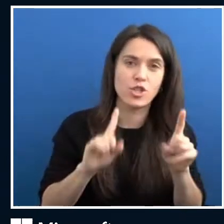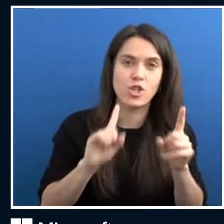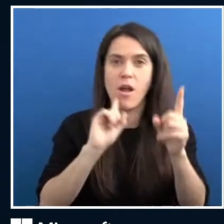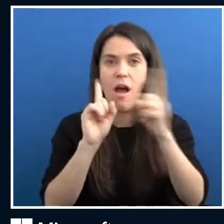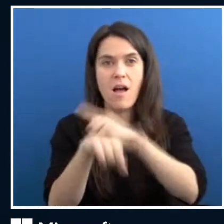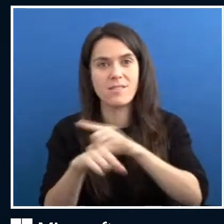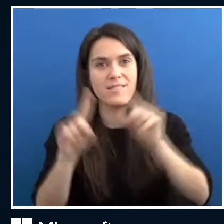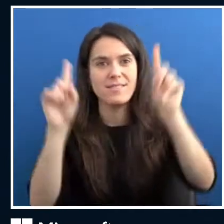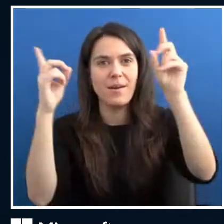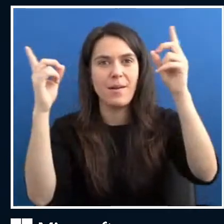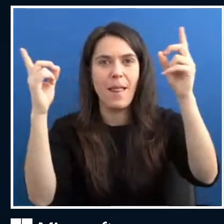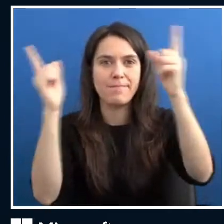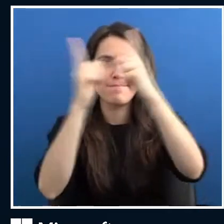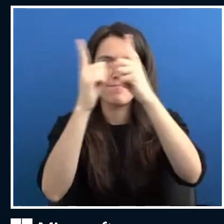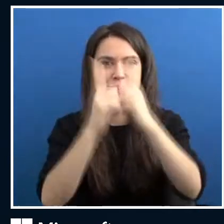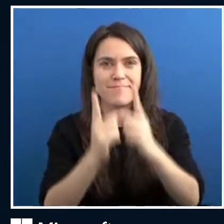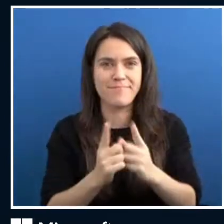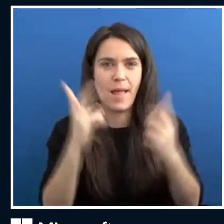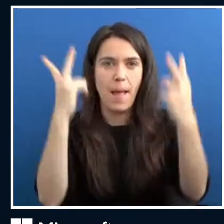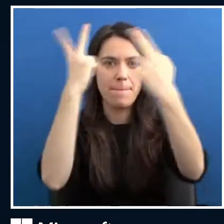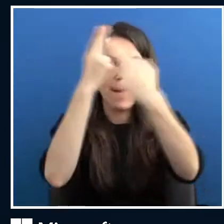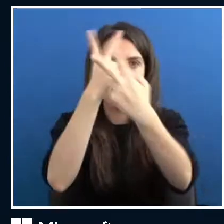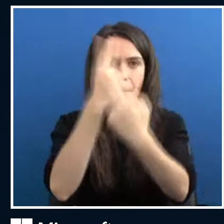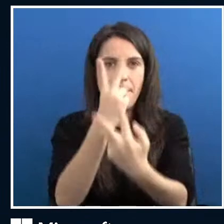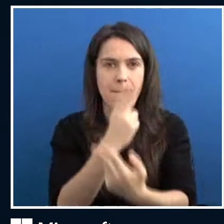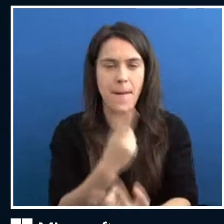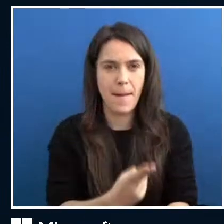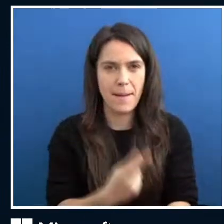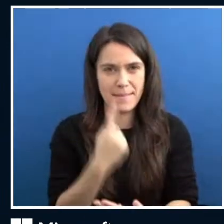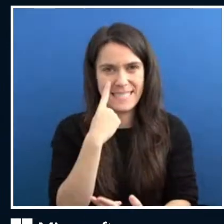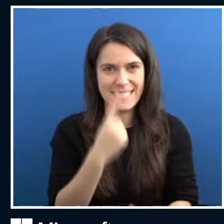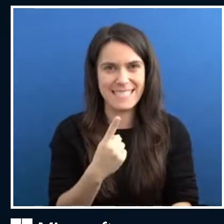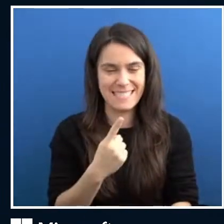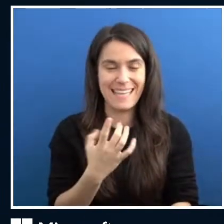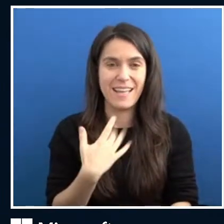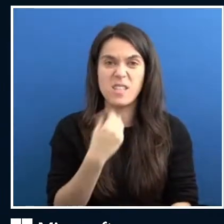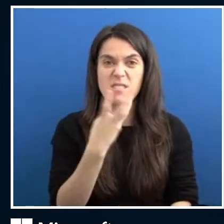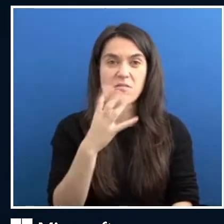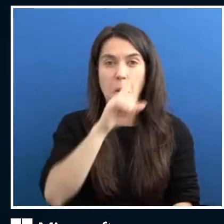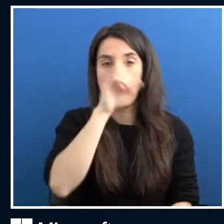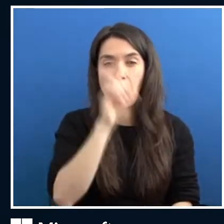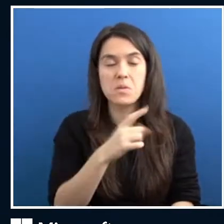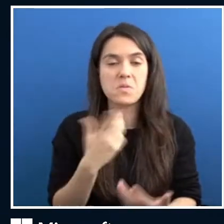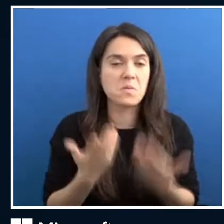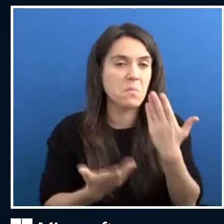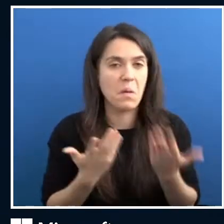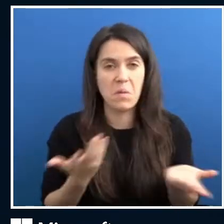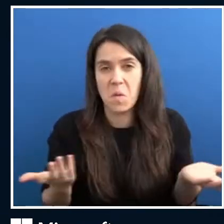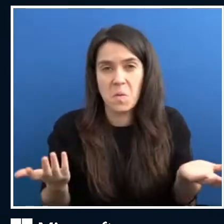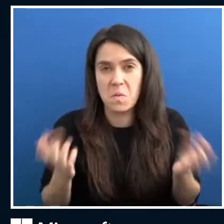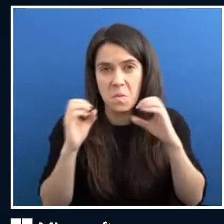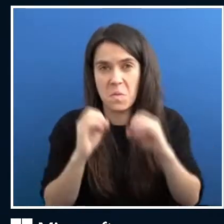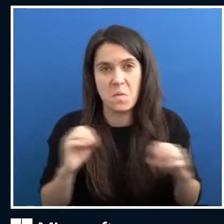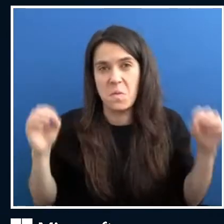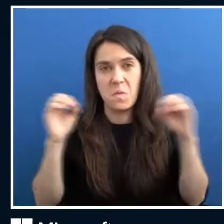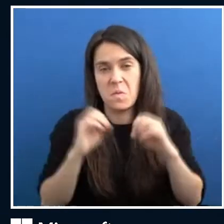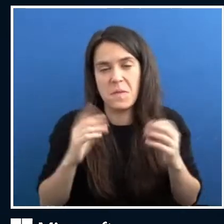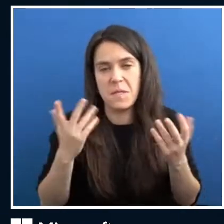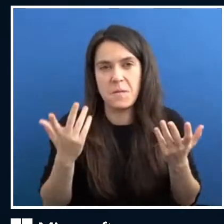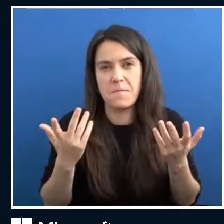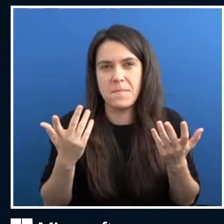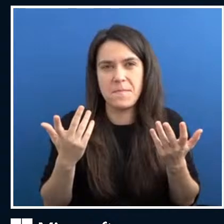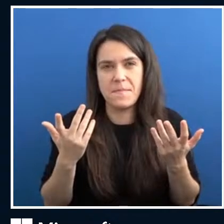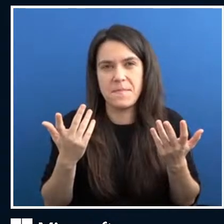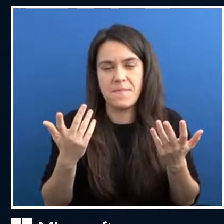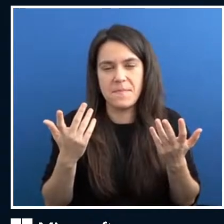have answers instead of only the questions which are a bit like which do not have